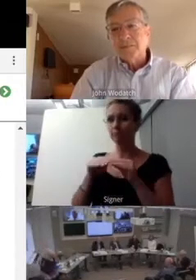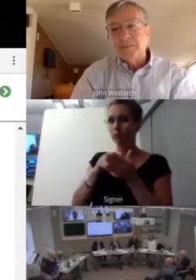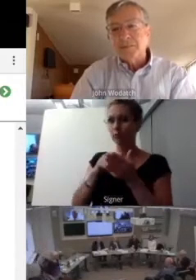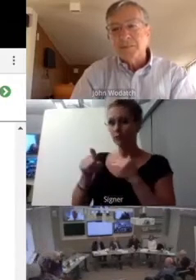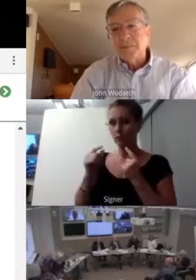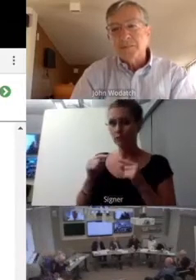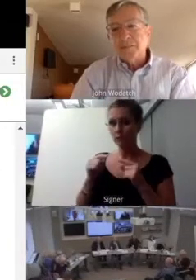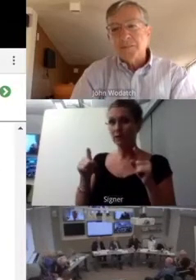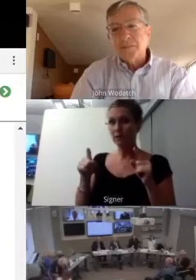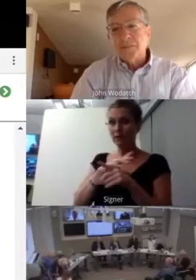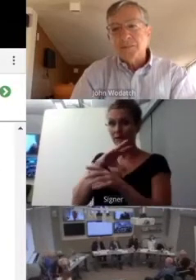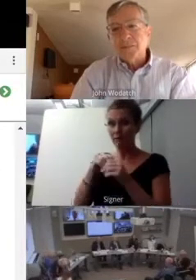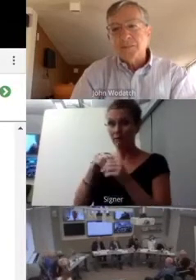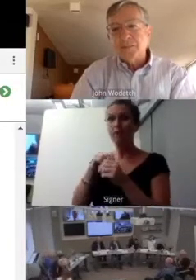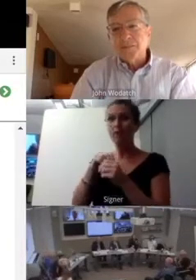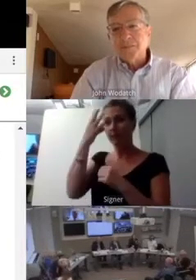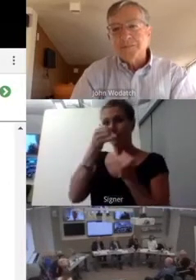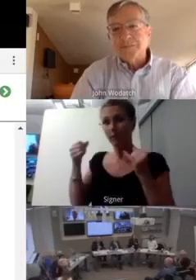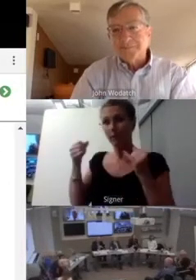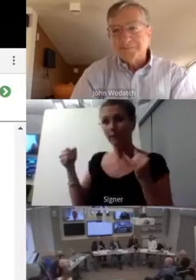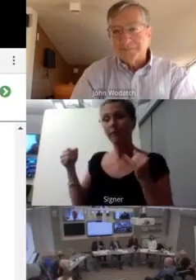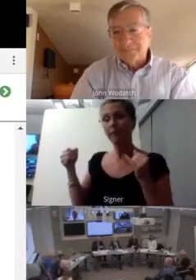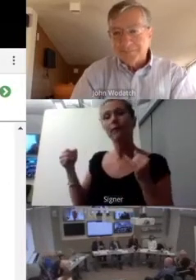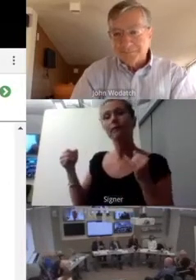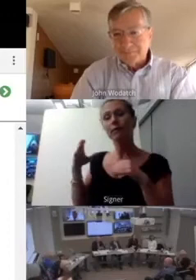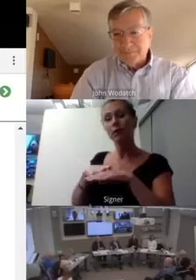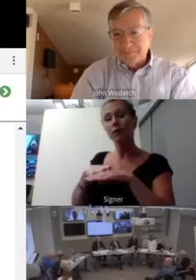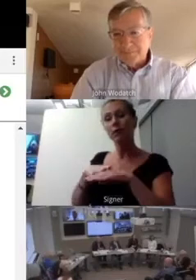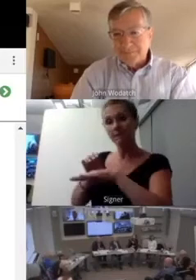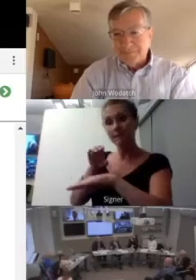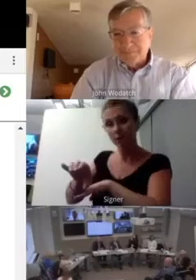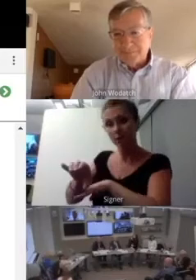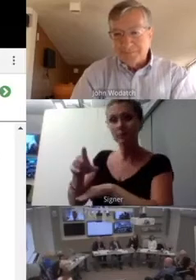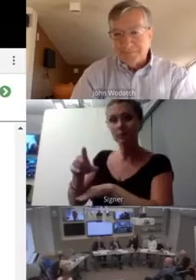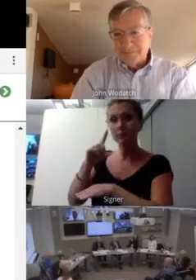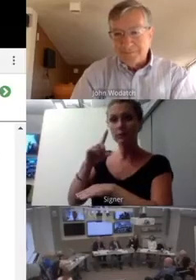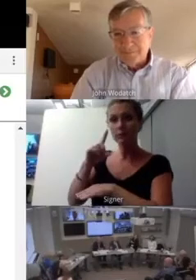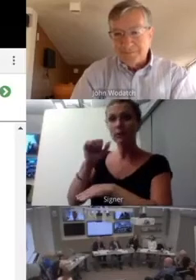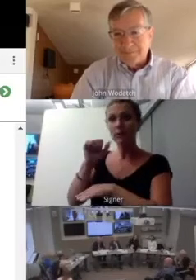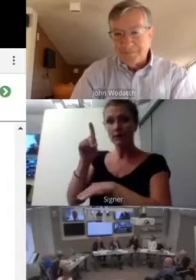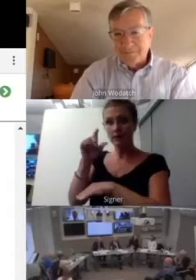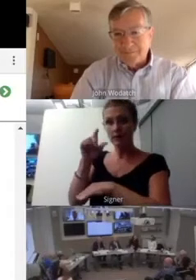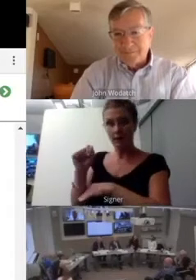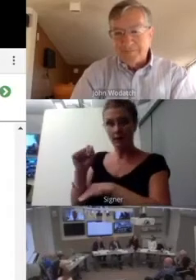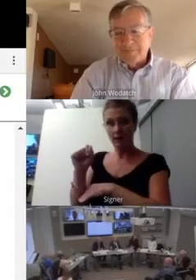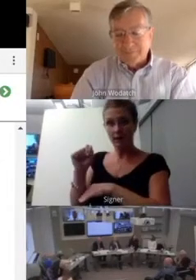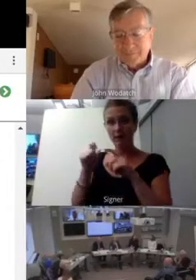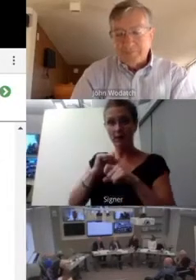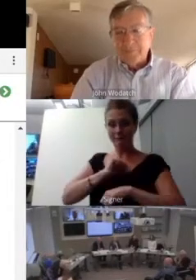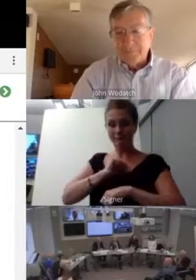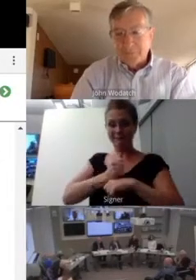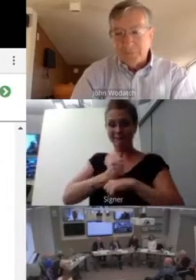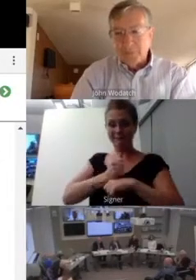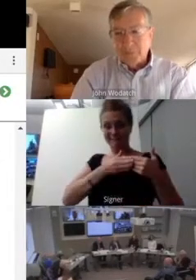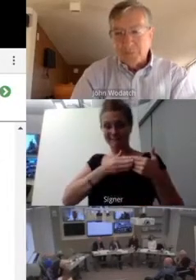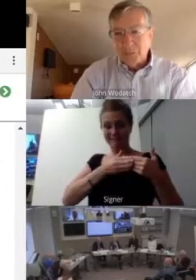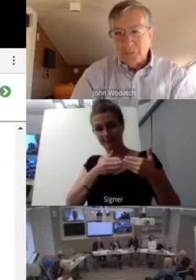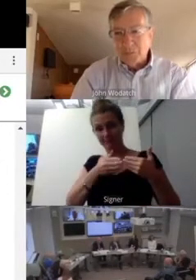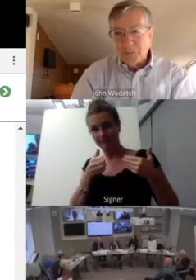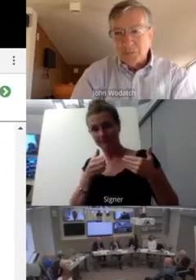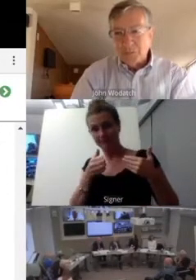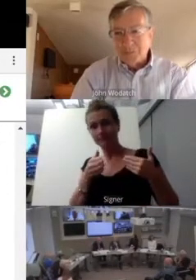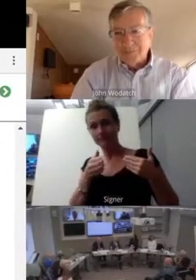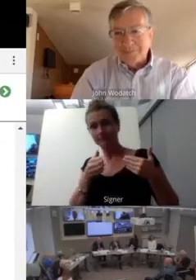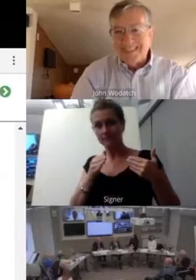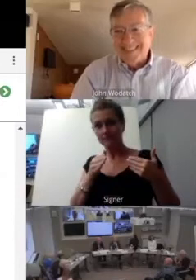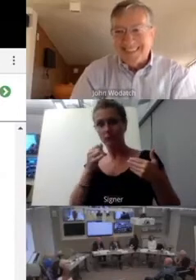of the Americans with Disabilities Act from right after it was enacted. John is now on vacation as